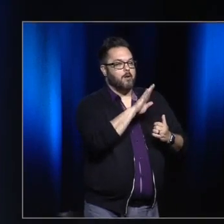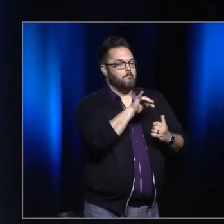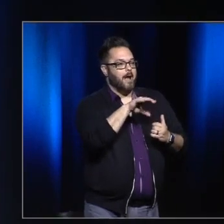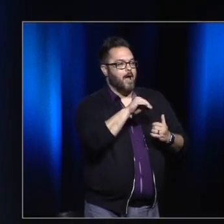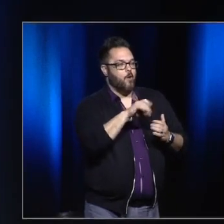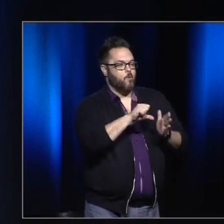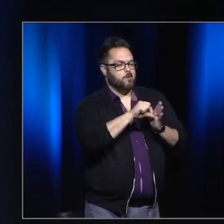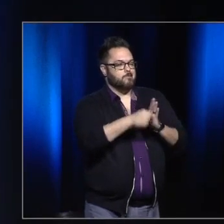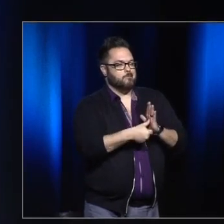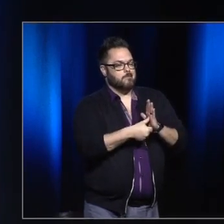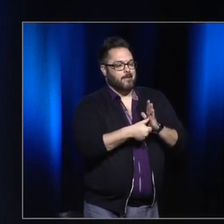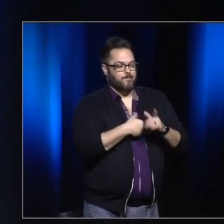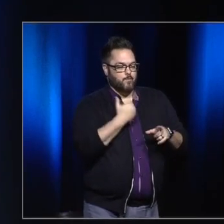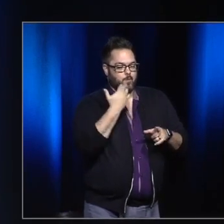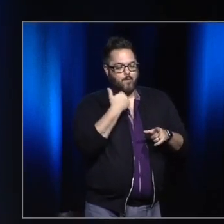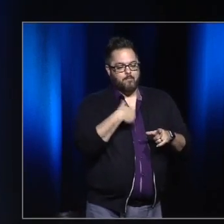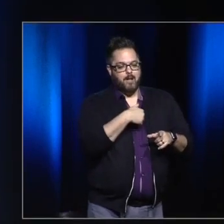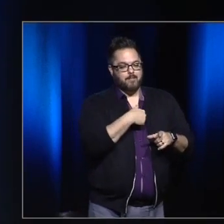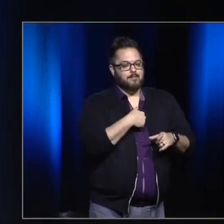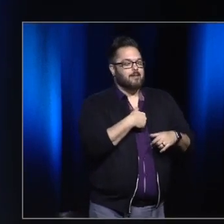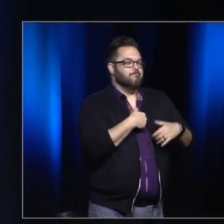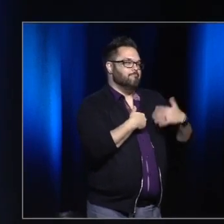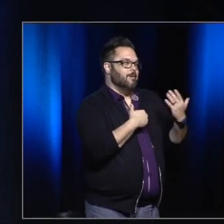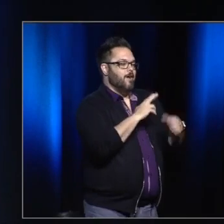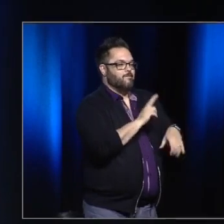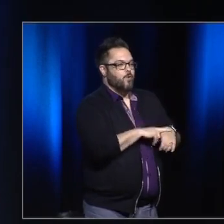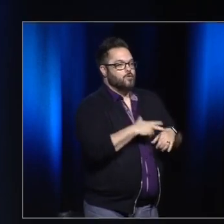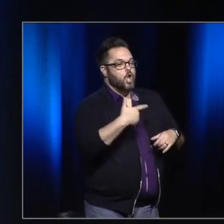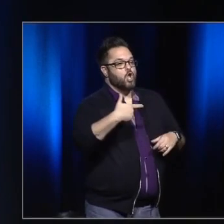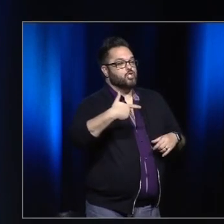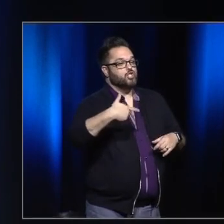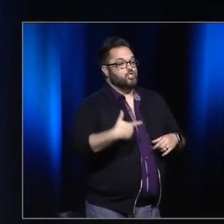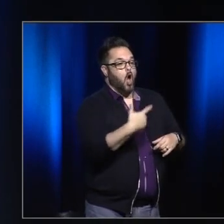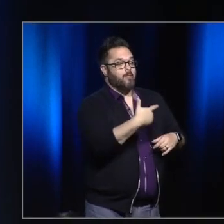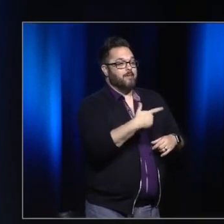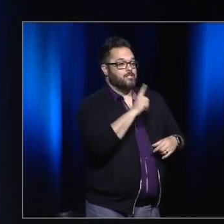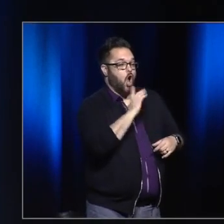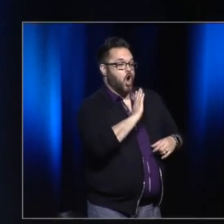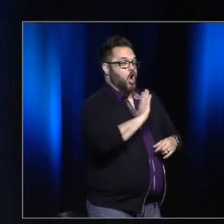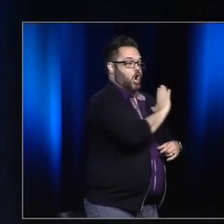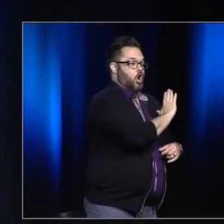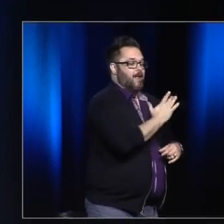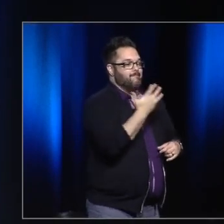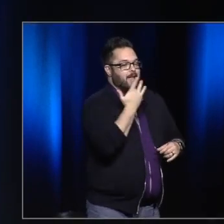to highlight this morning. Dogs are her favourite people.